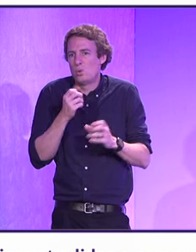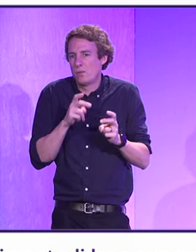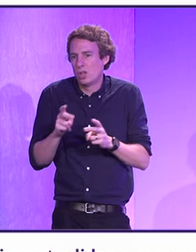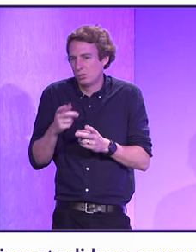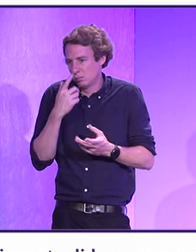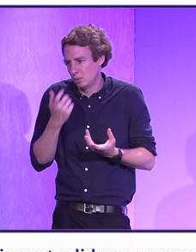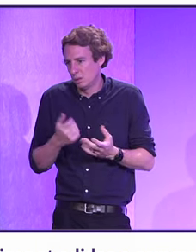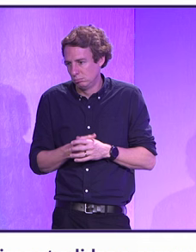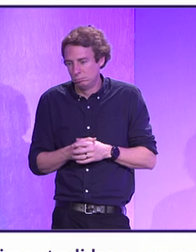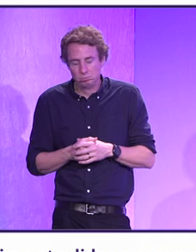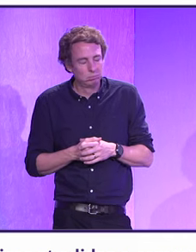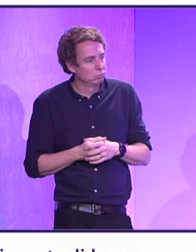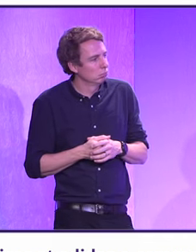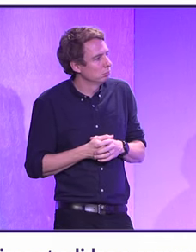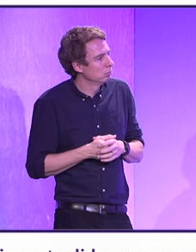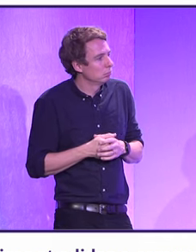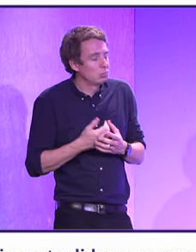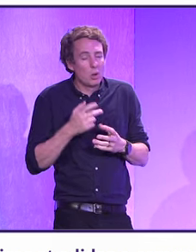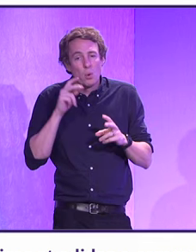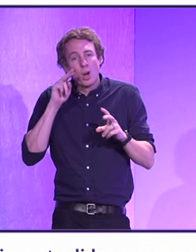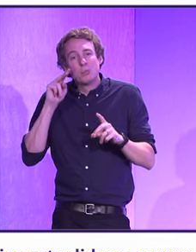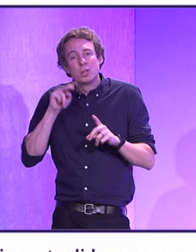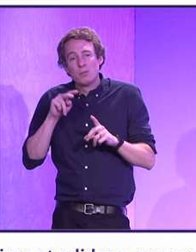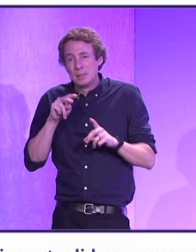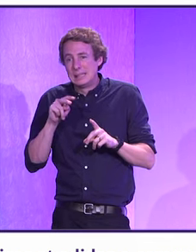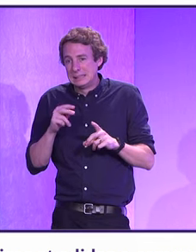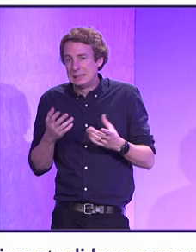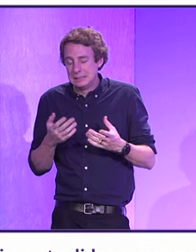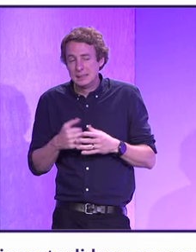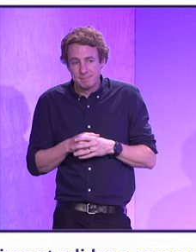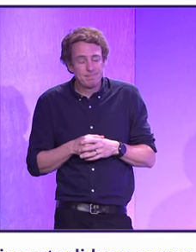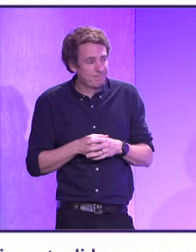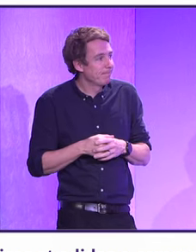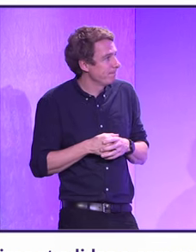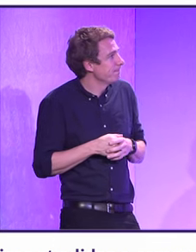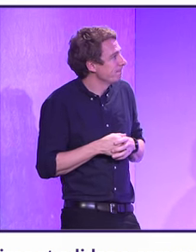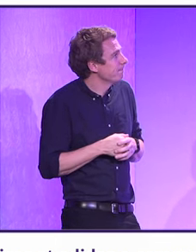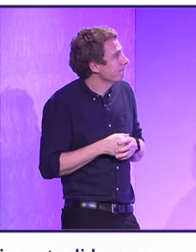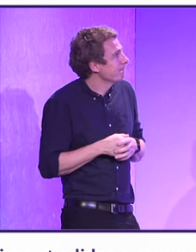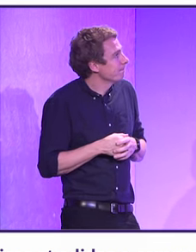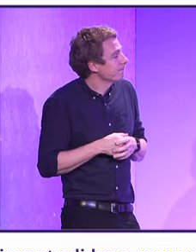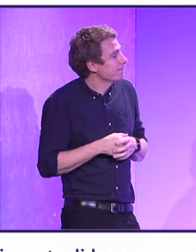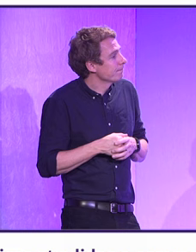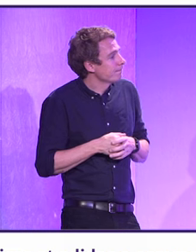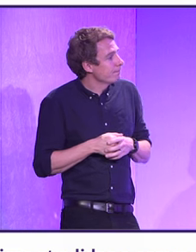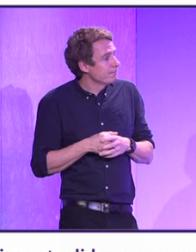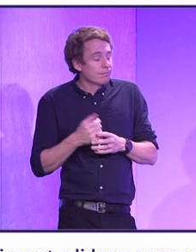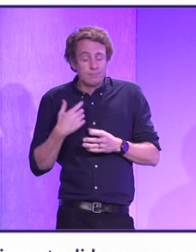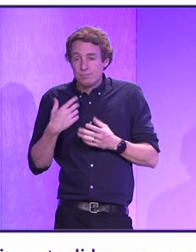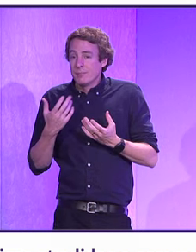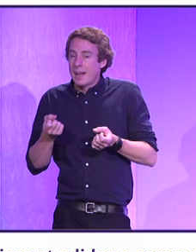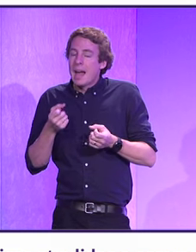talk to the newer SDK versions. Observability, of course, it's a mandatory thing for the SRE teams. We have the